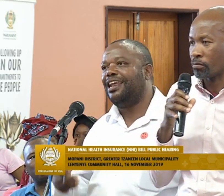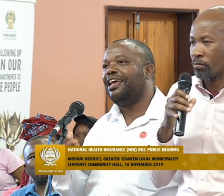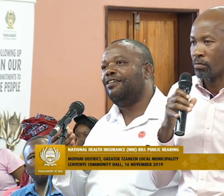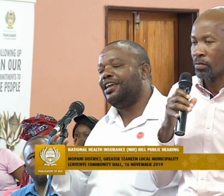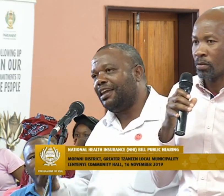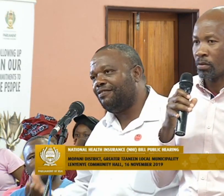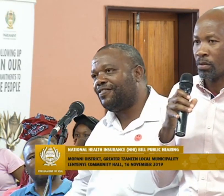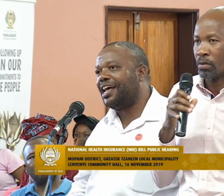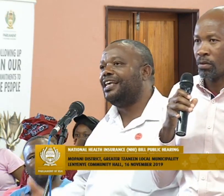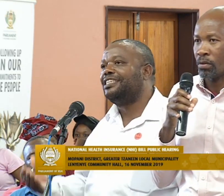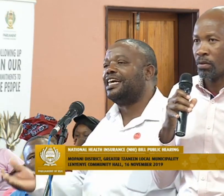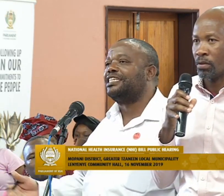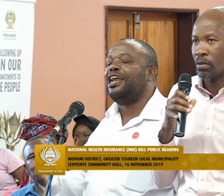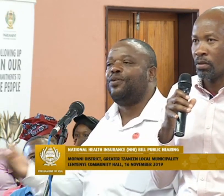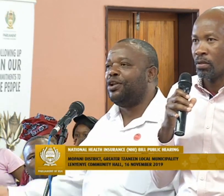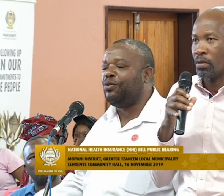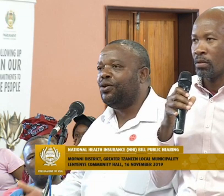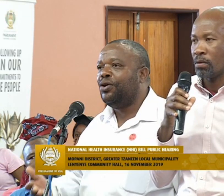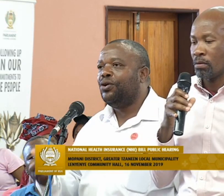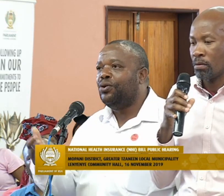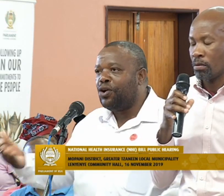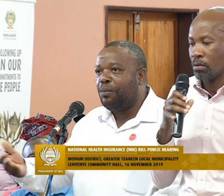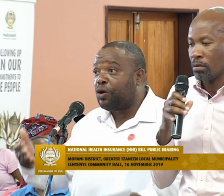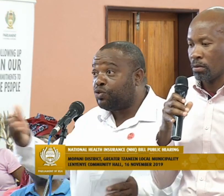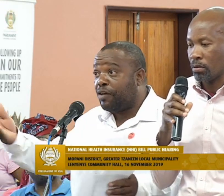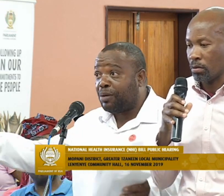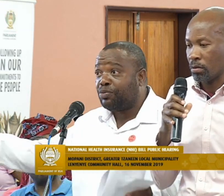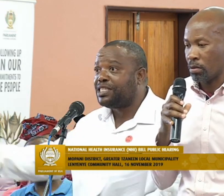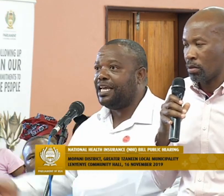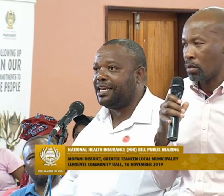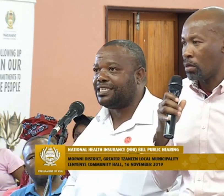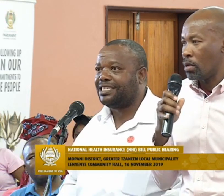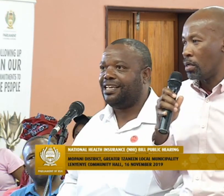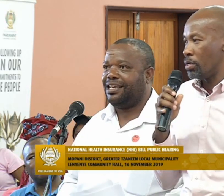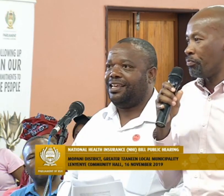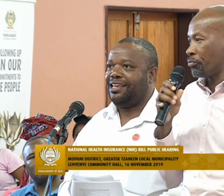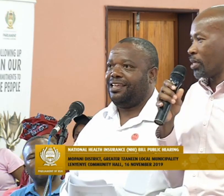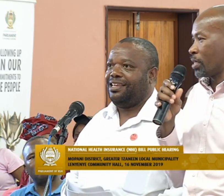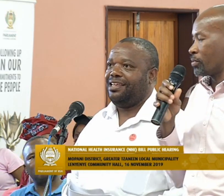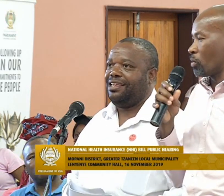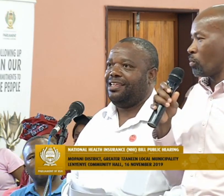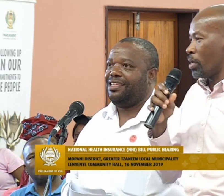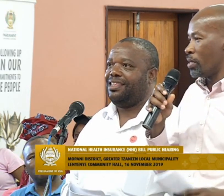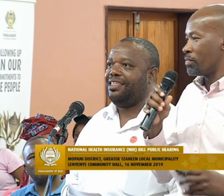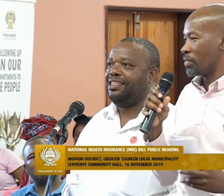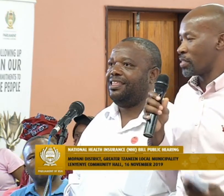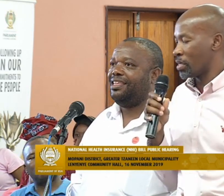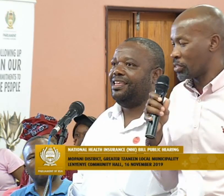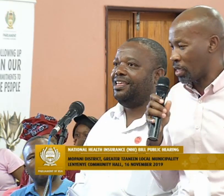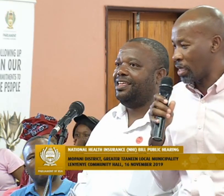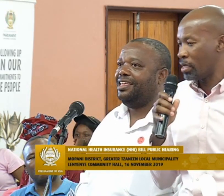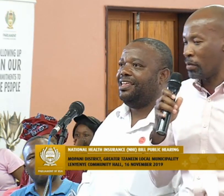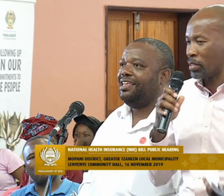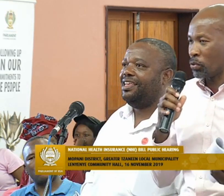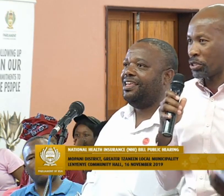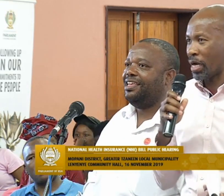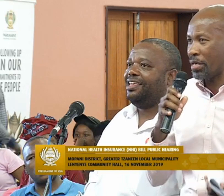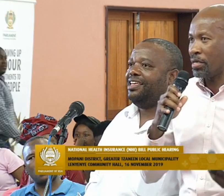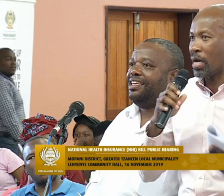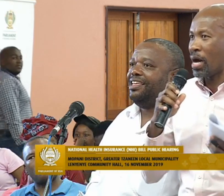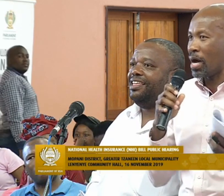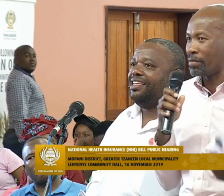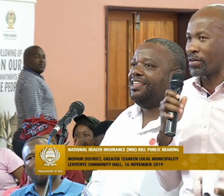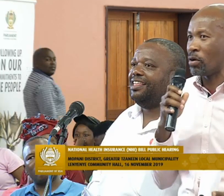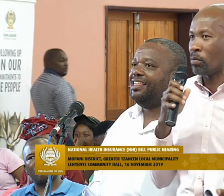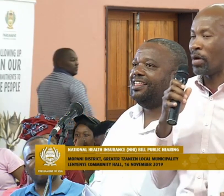My chairperson, members of parliament. Now chairperson and members of parliament and now the entire coming leadership. With a